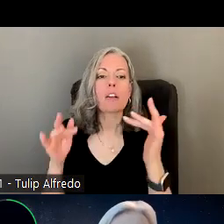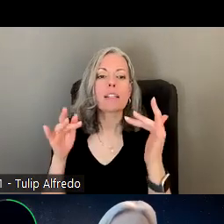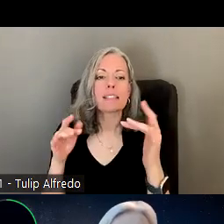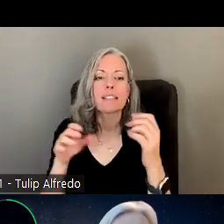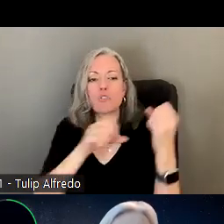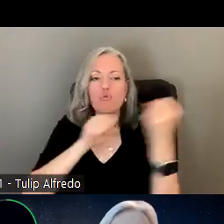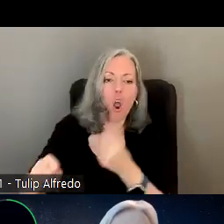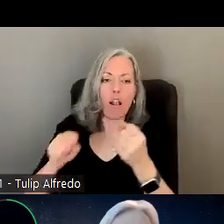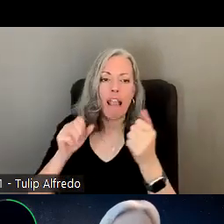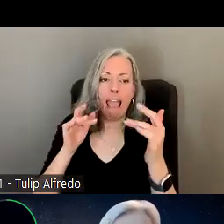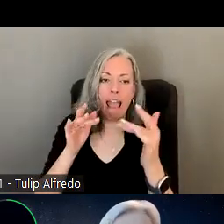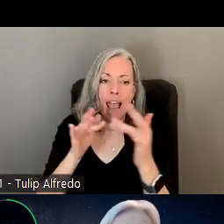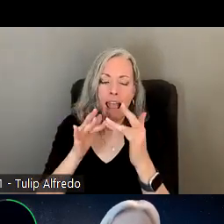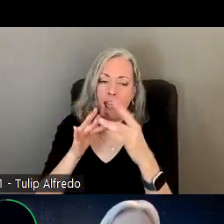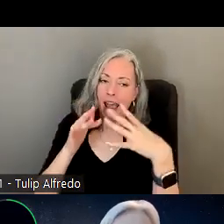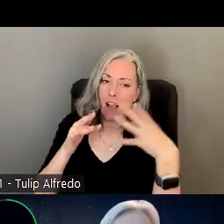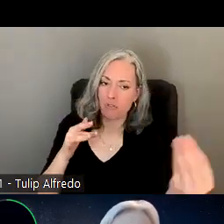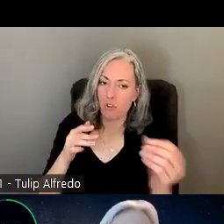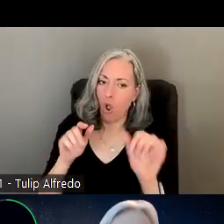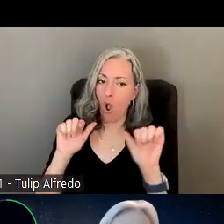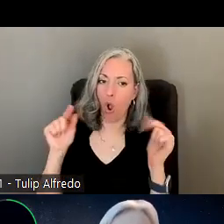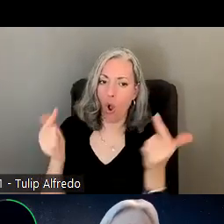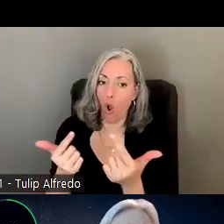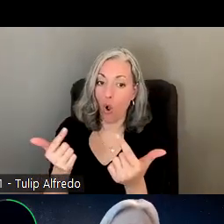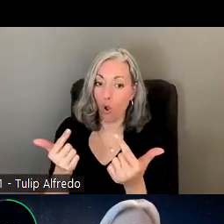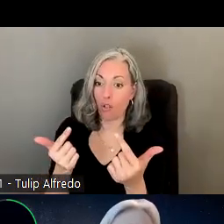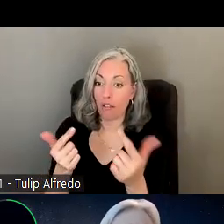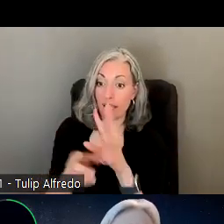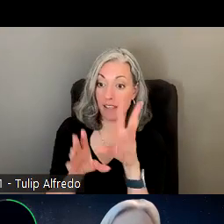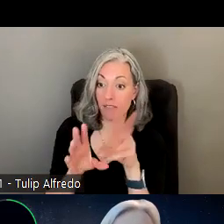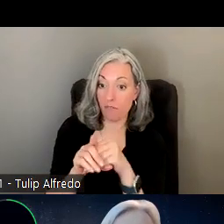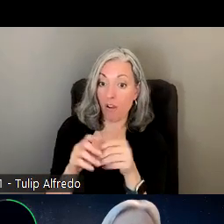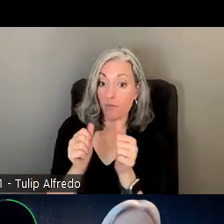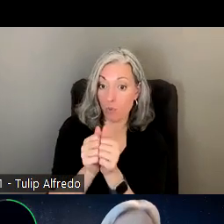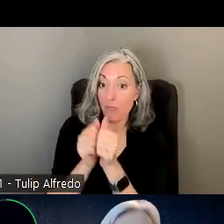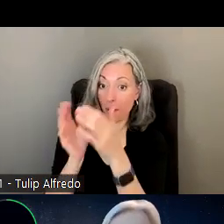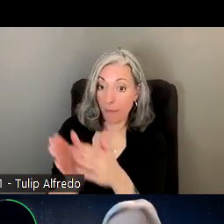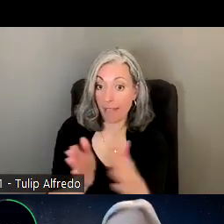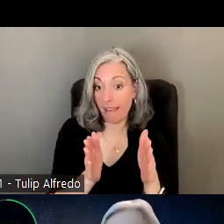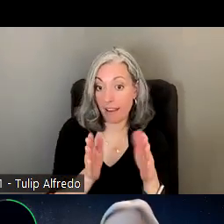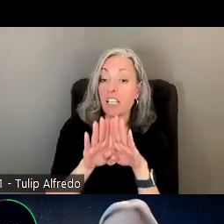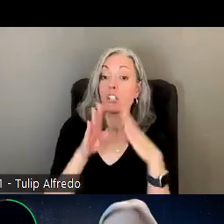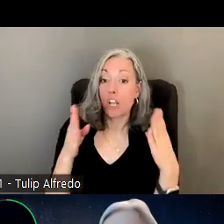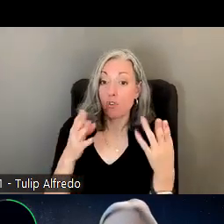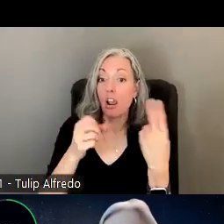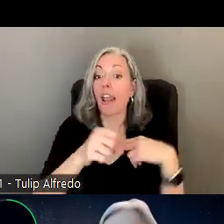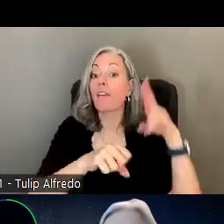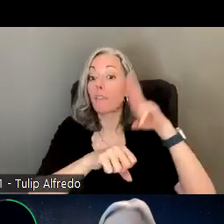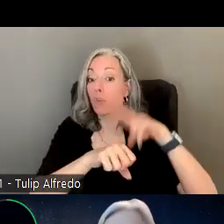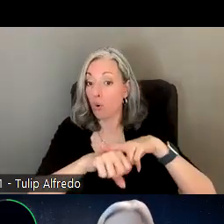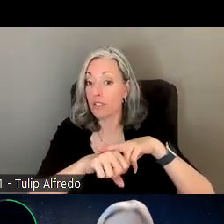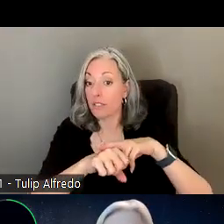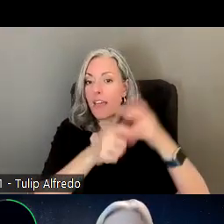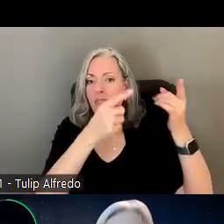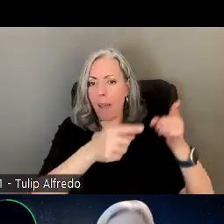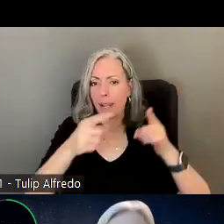So all underserved communities will be engaged with the plan in general, and then of course the events. The